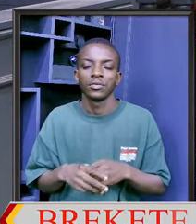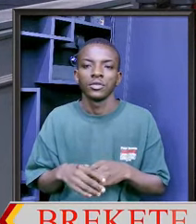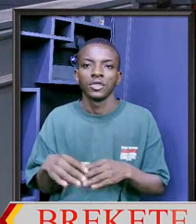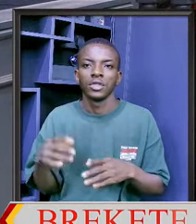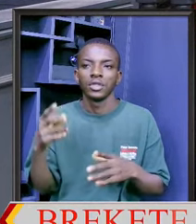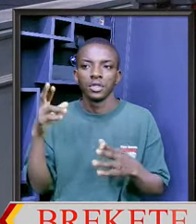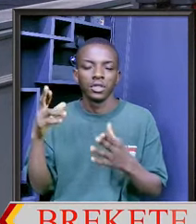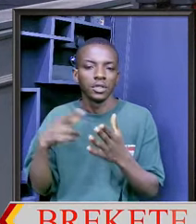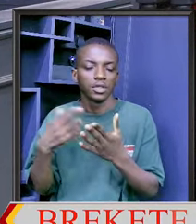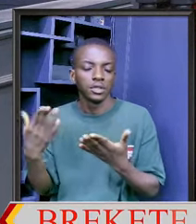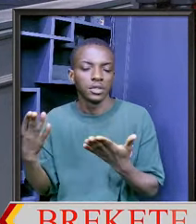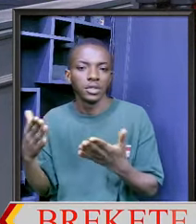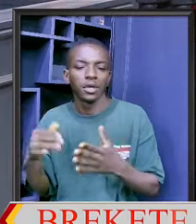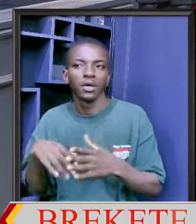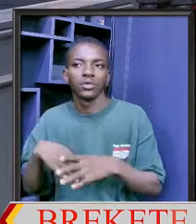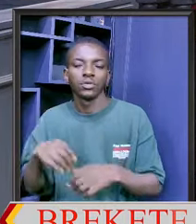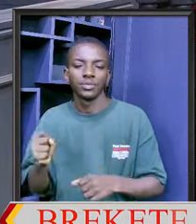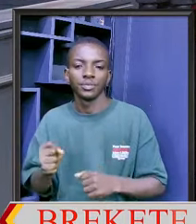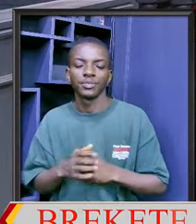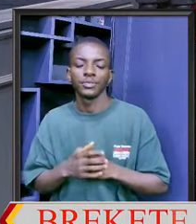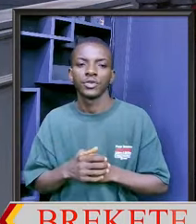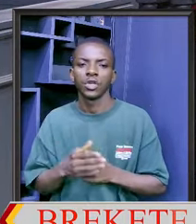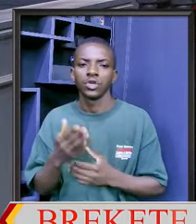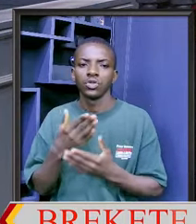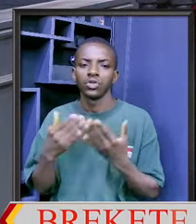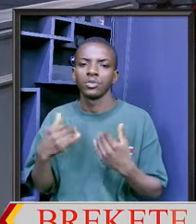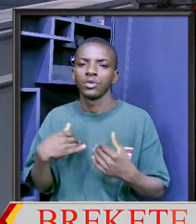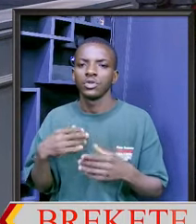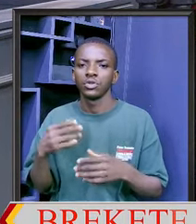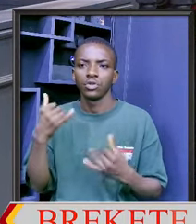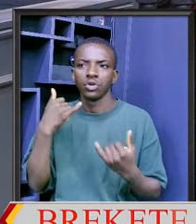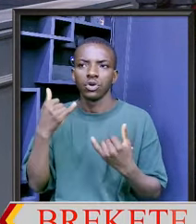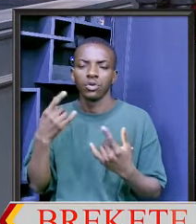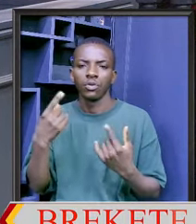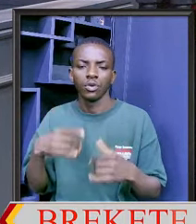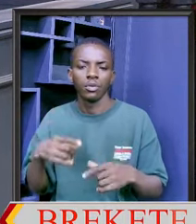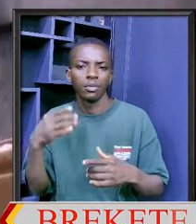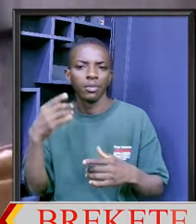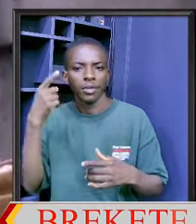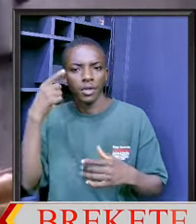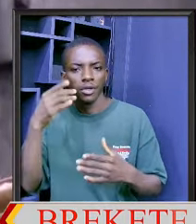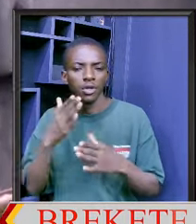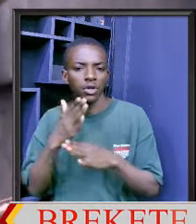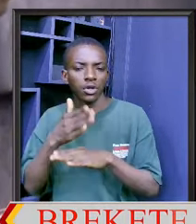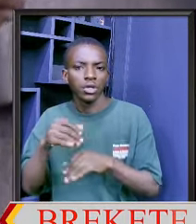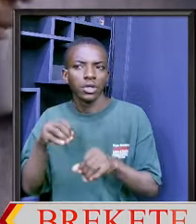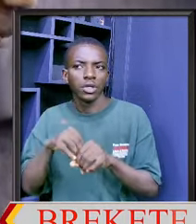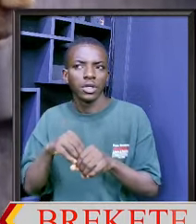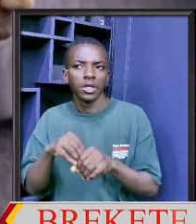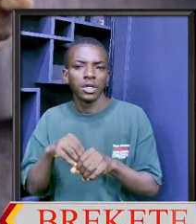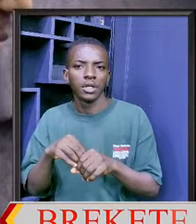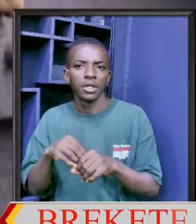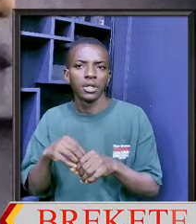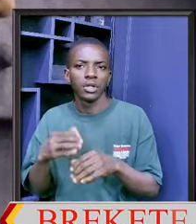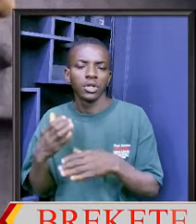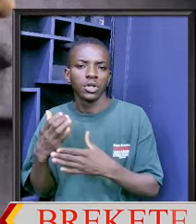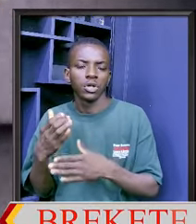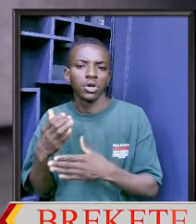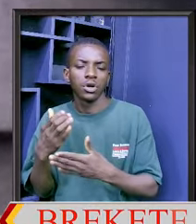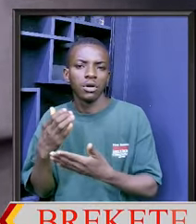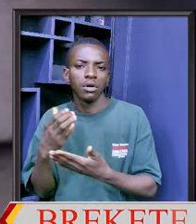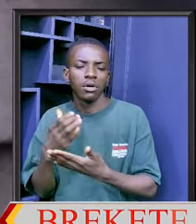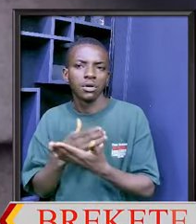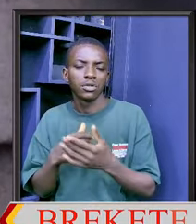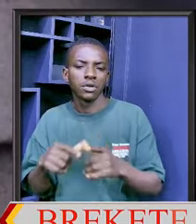As in they read this thing out, somebody go don't come your mind where you don't come across in the course of